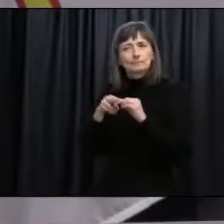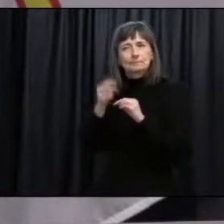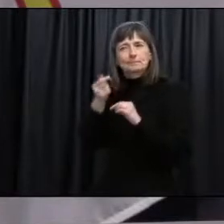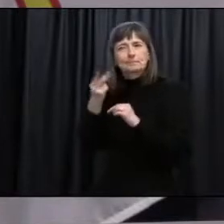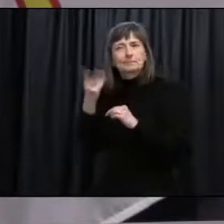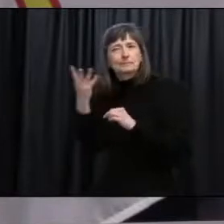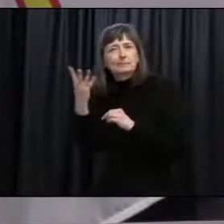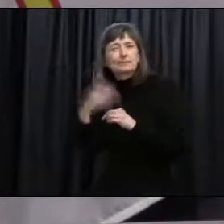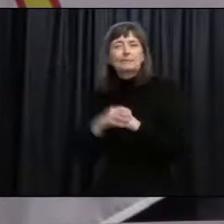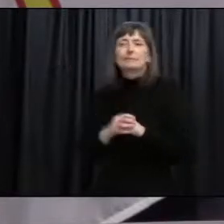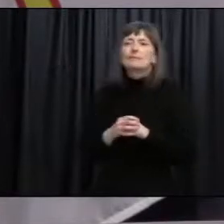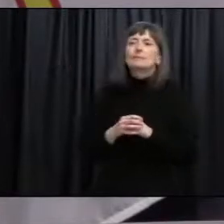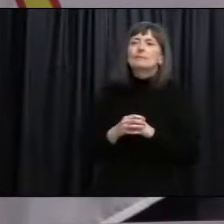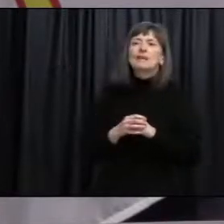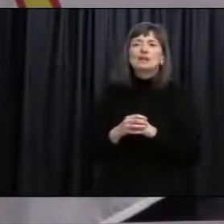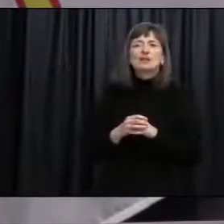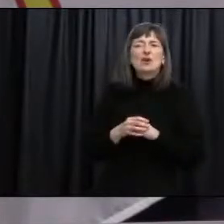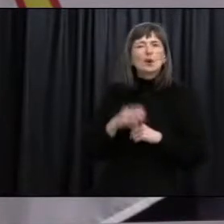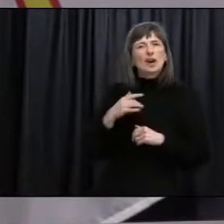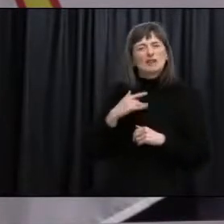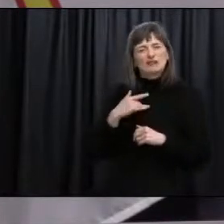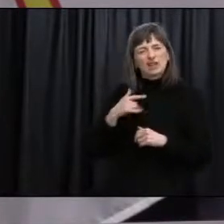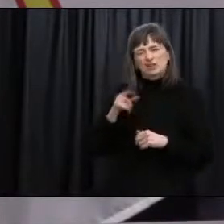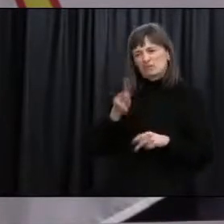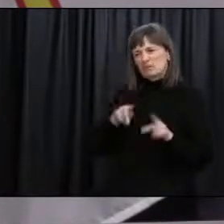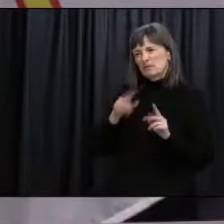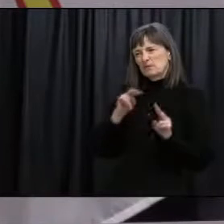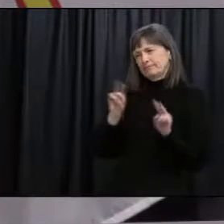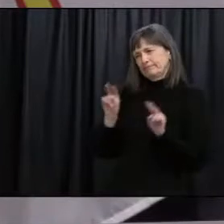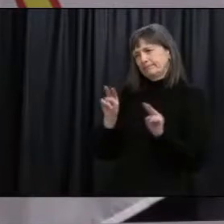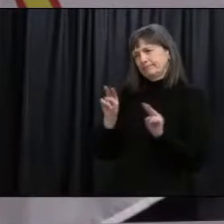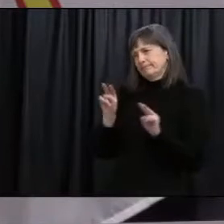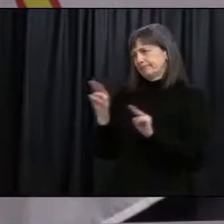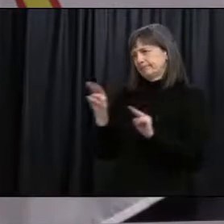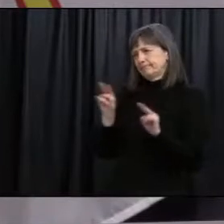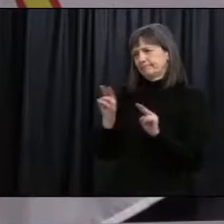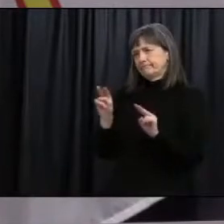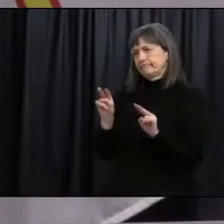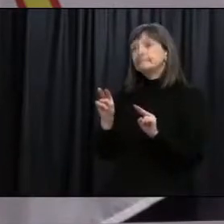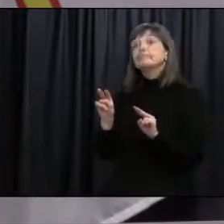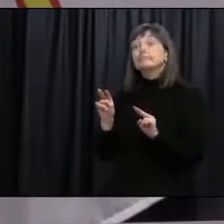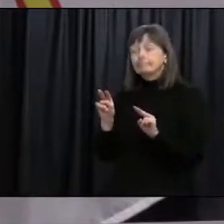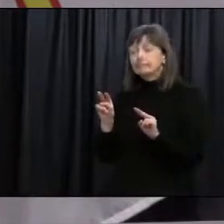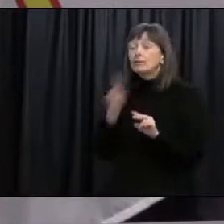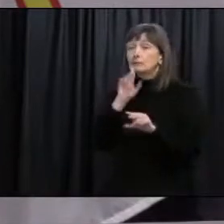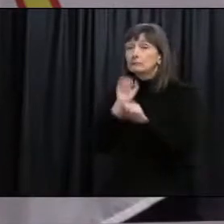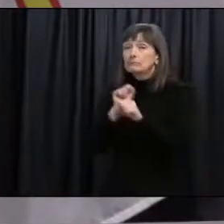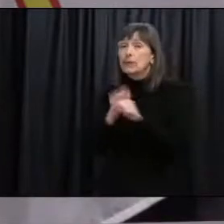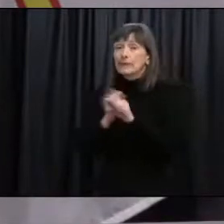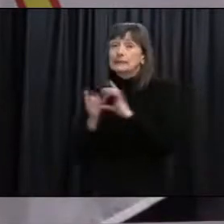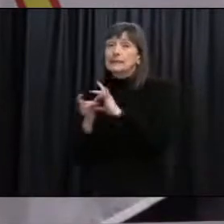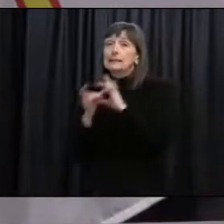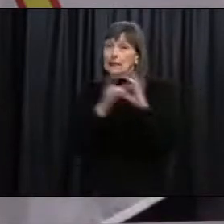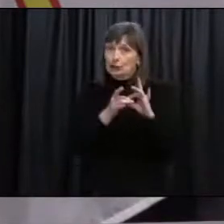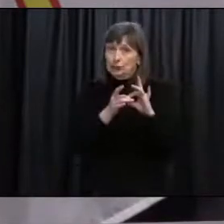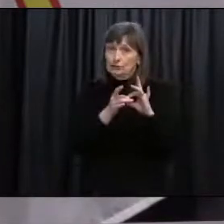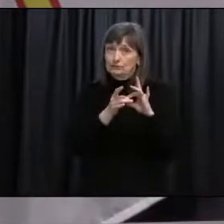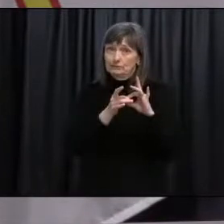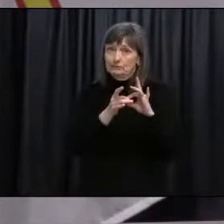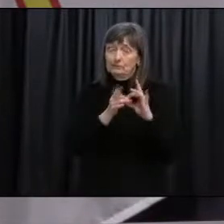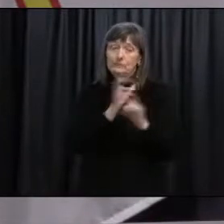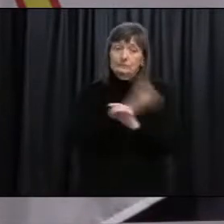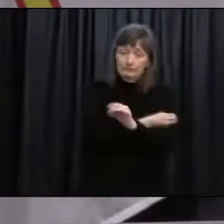So I think it's just that people are recognizing that, this is a real signal in the